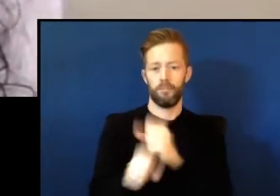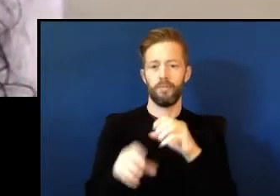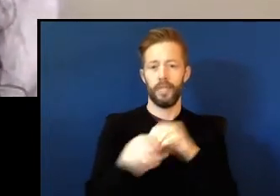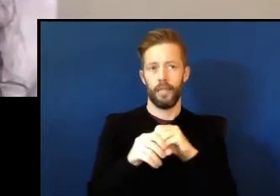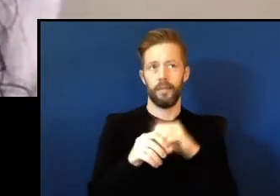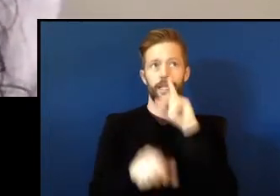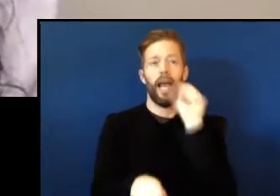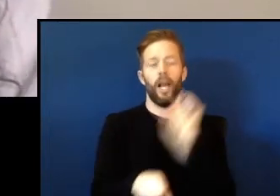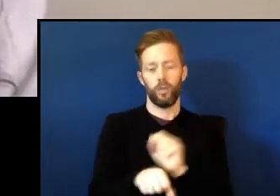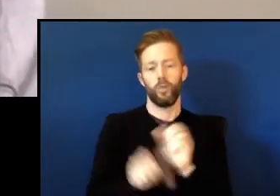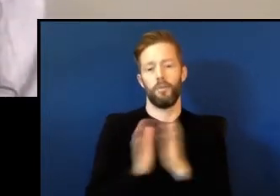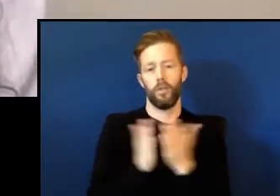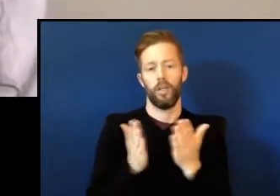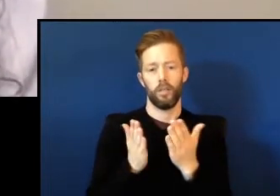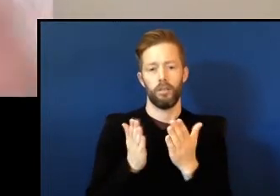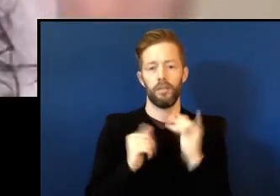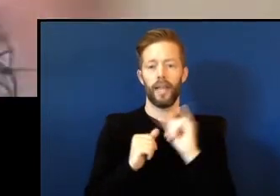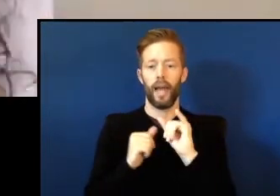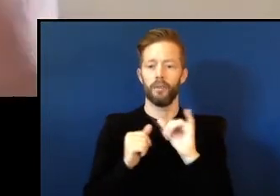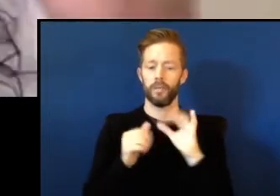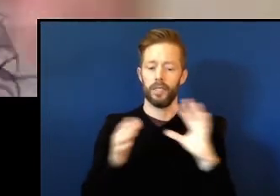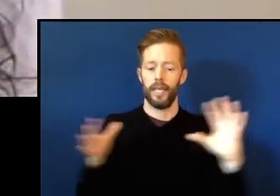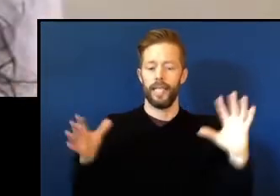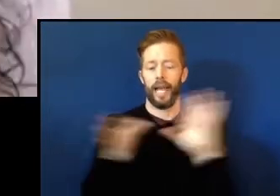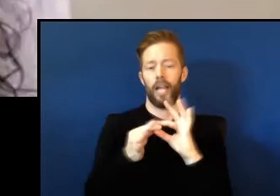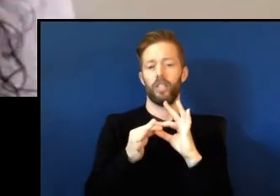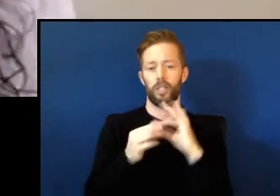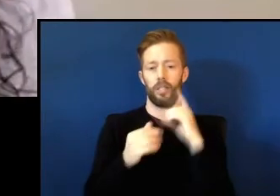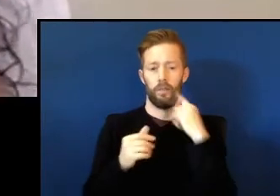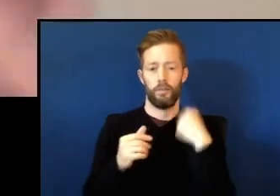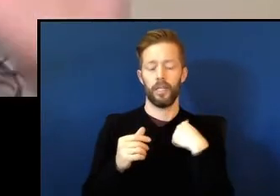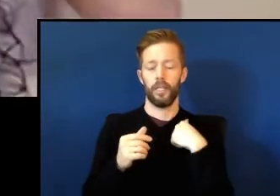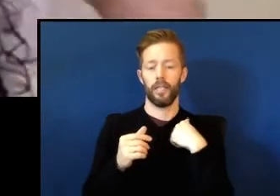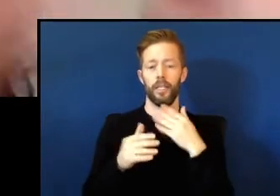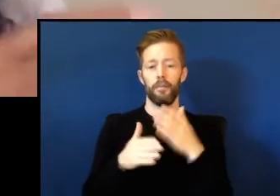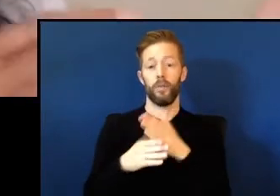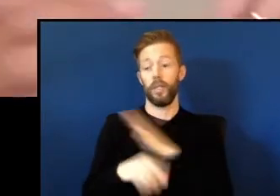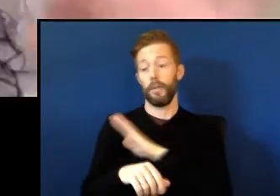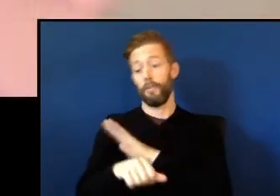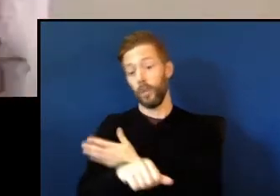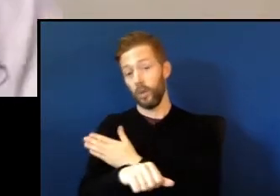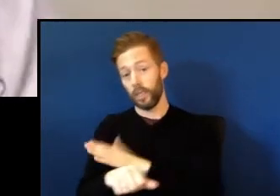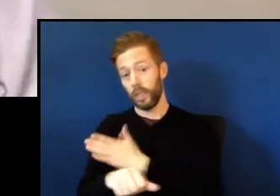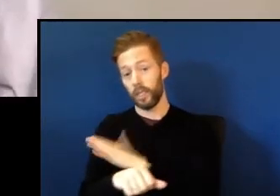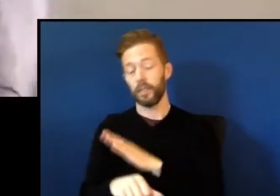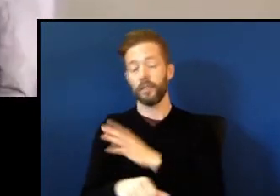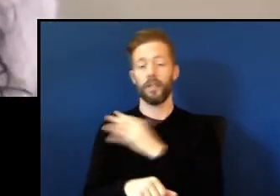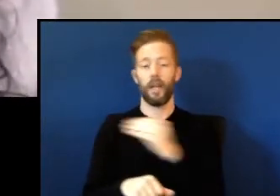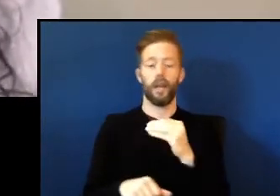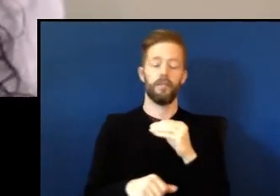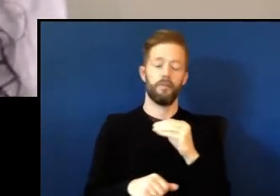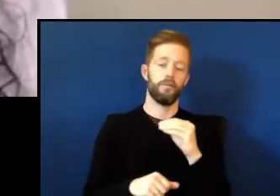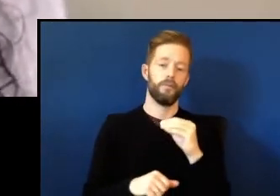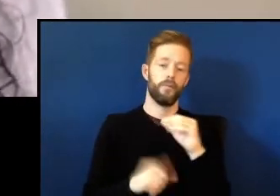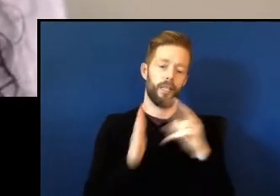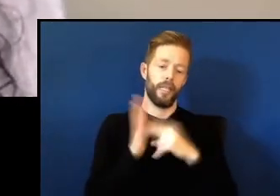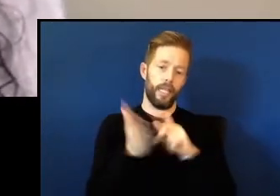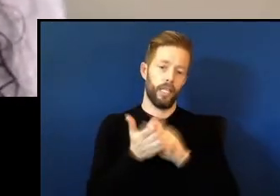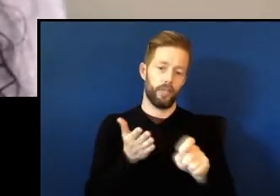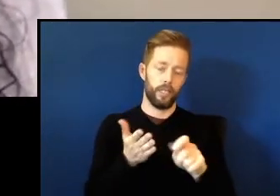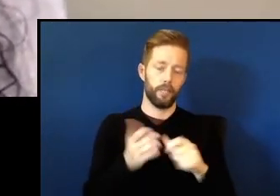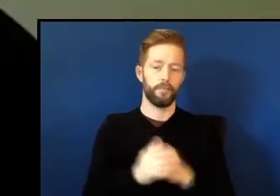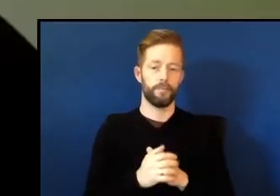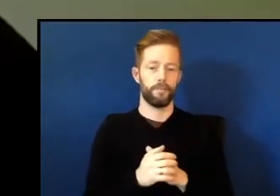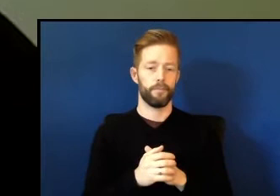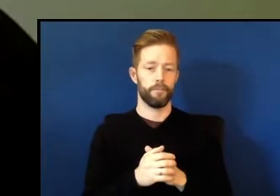the actual book. So it was a connection for me between the music and the literacy piece.